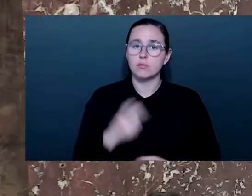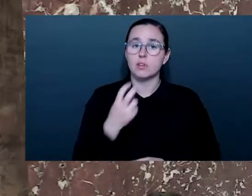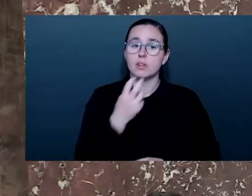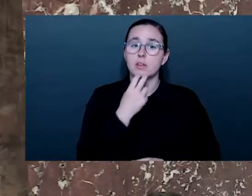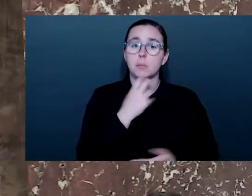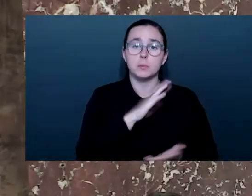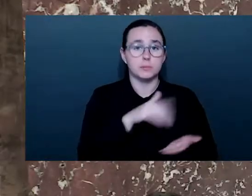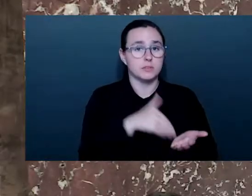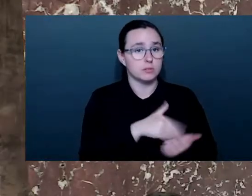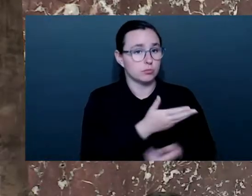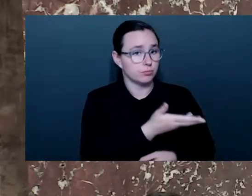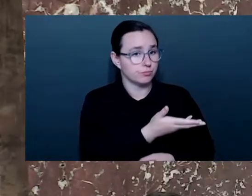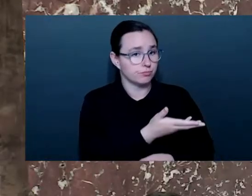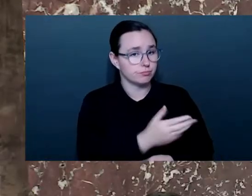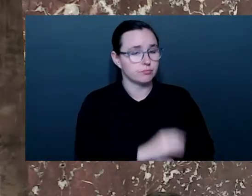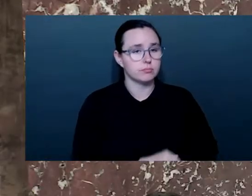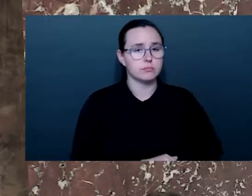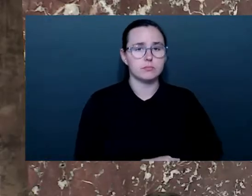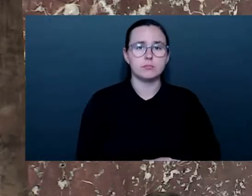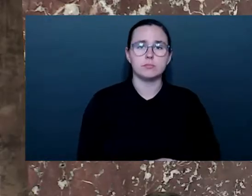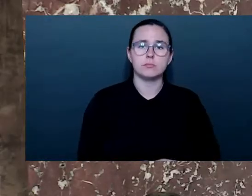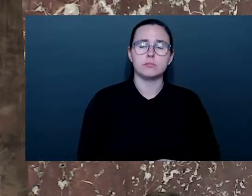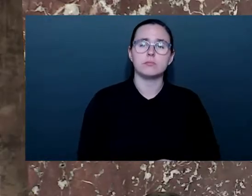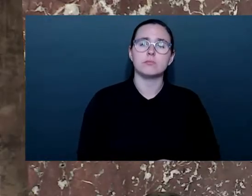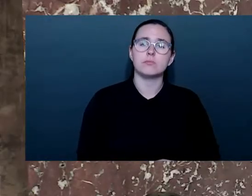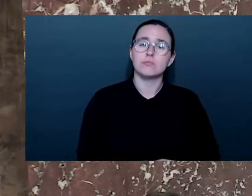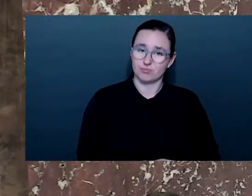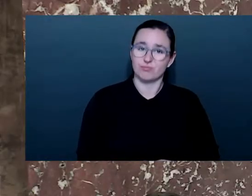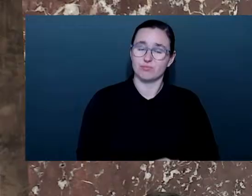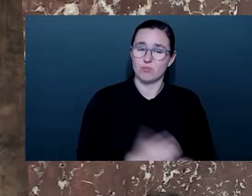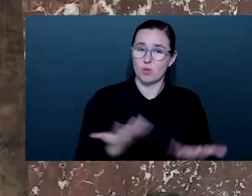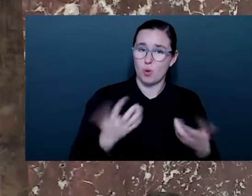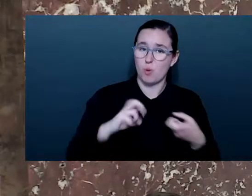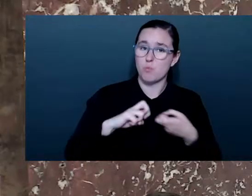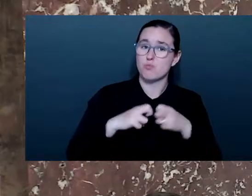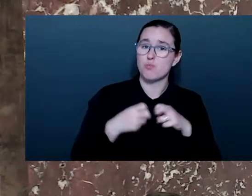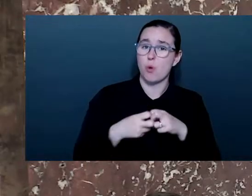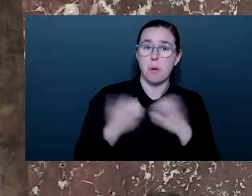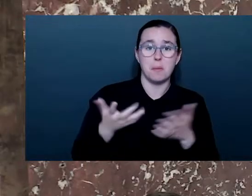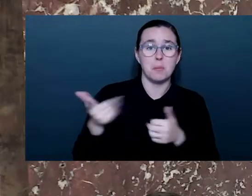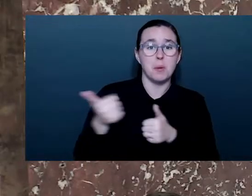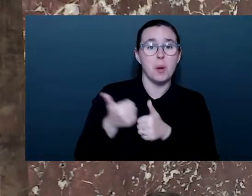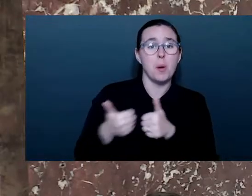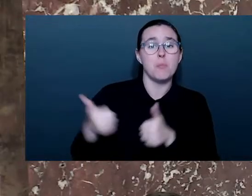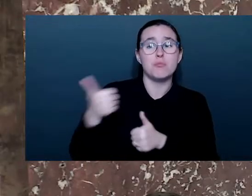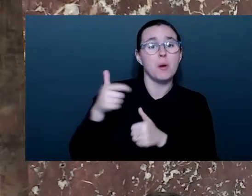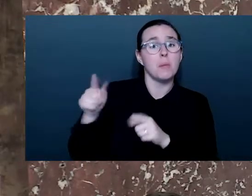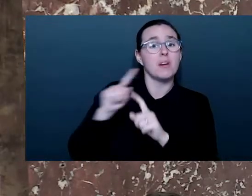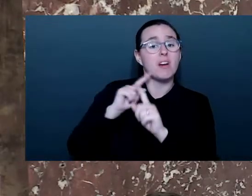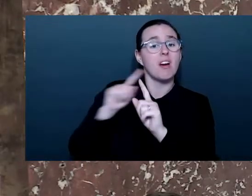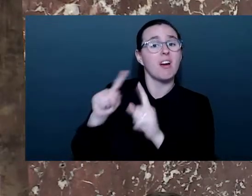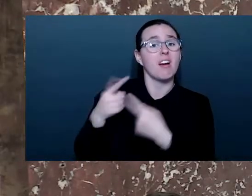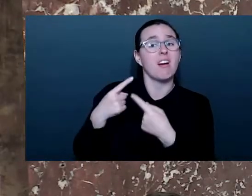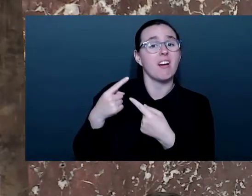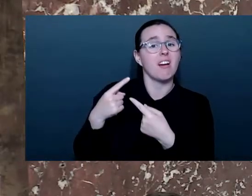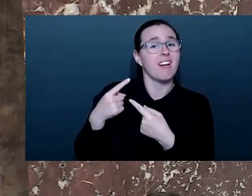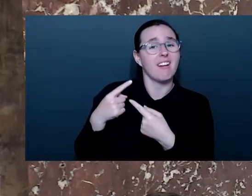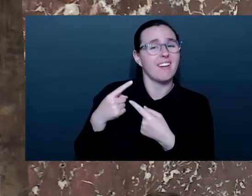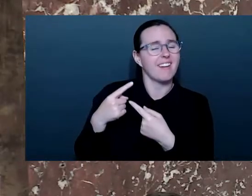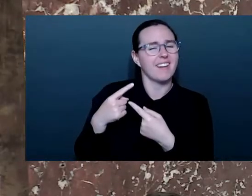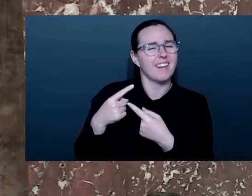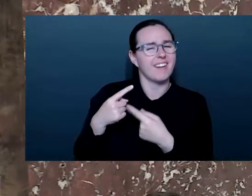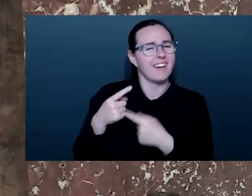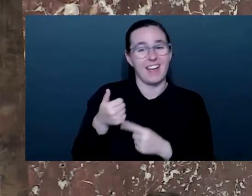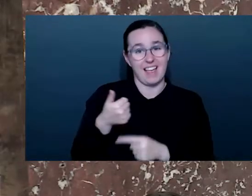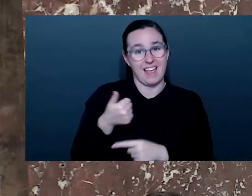these issues. We canvassed yesterday about the critical shortage of mental health services in the 4